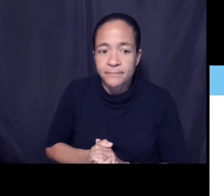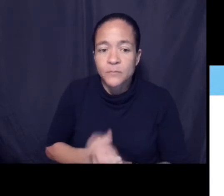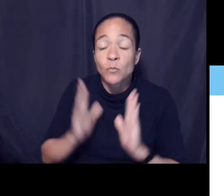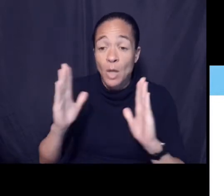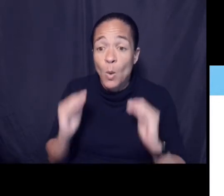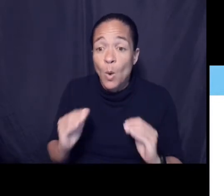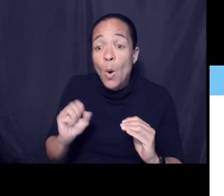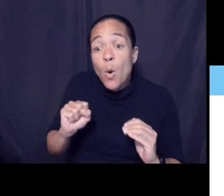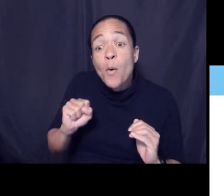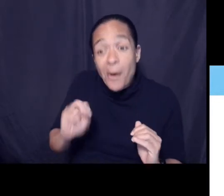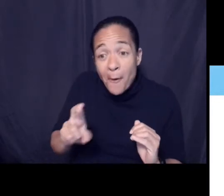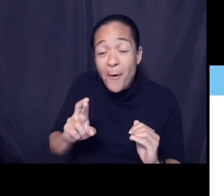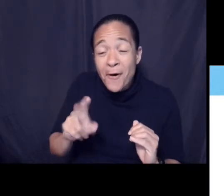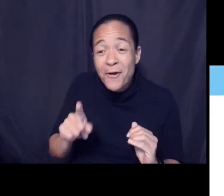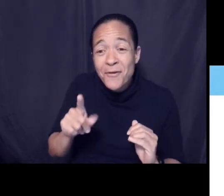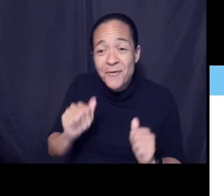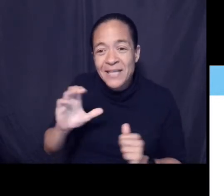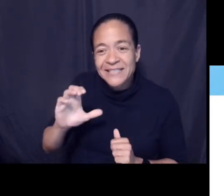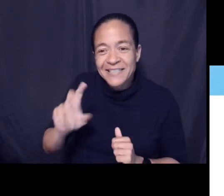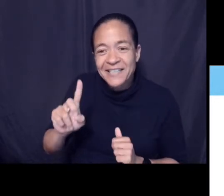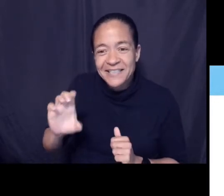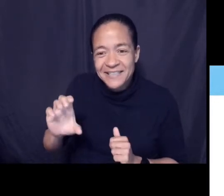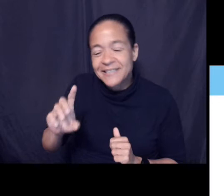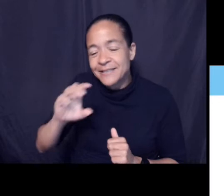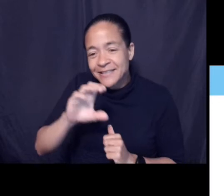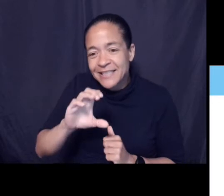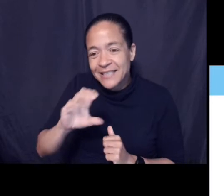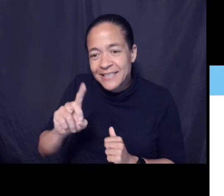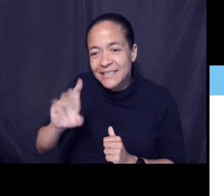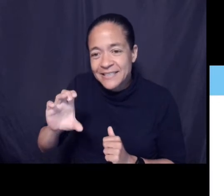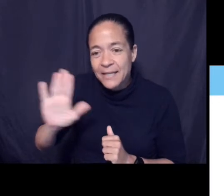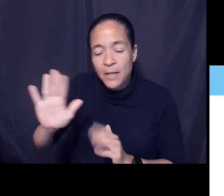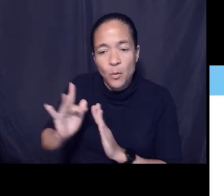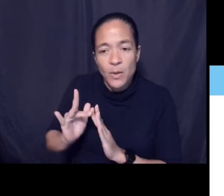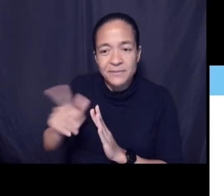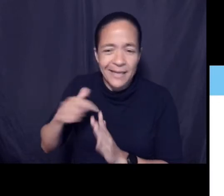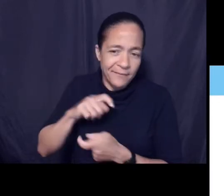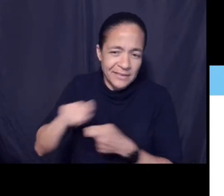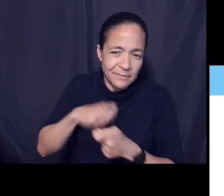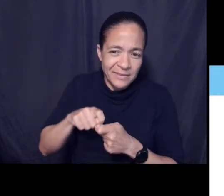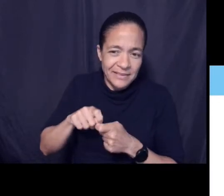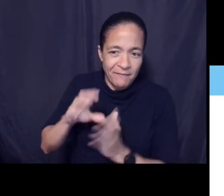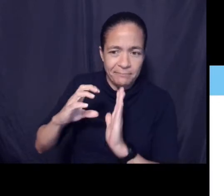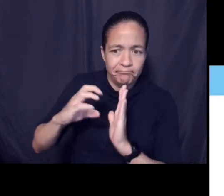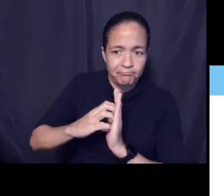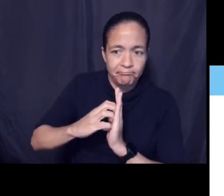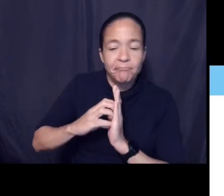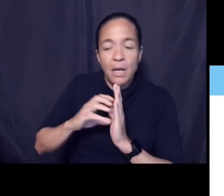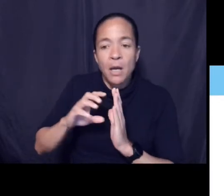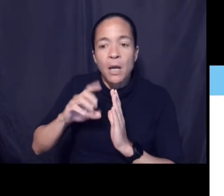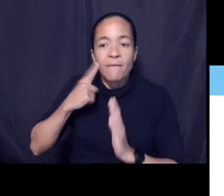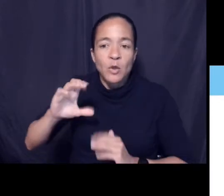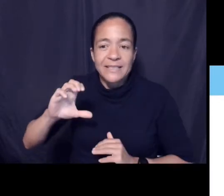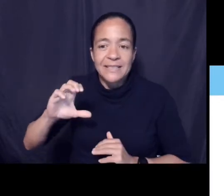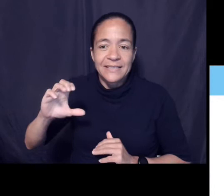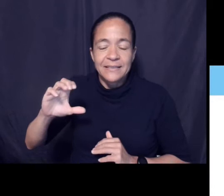www.jcih.org, or you can always visit the CDC website, as they have a specific section of their website devoted